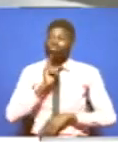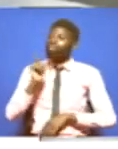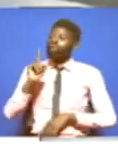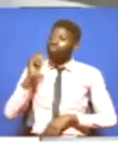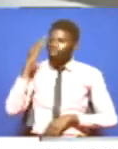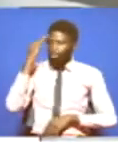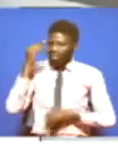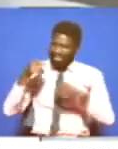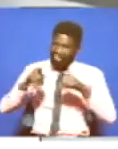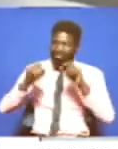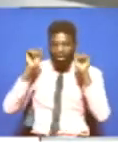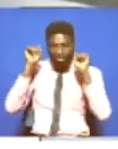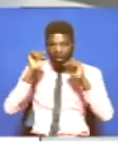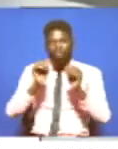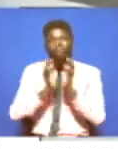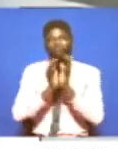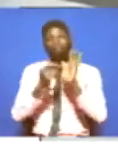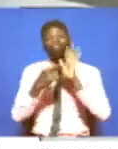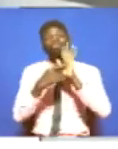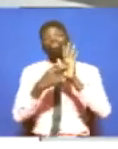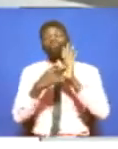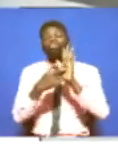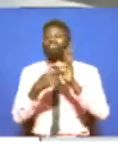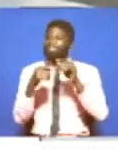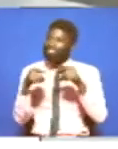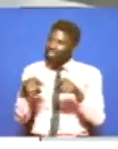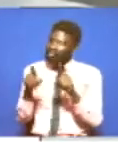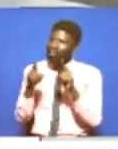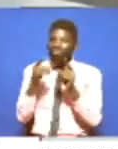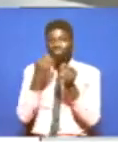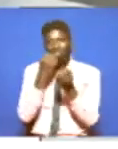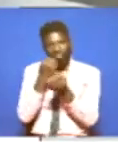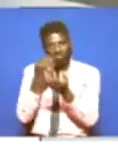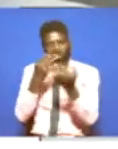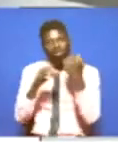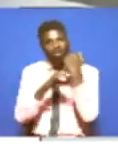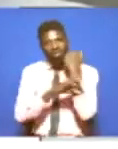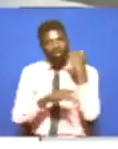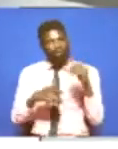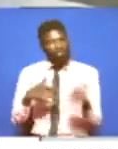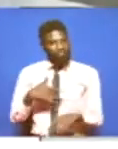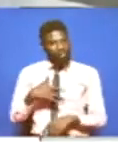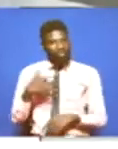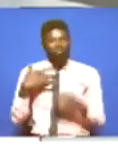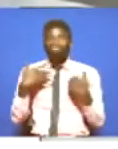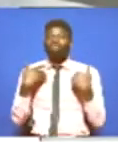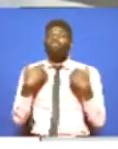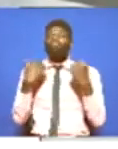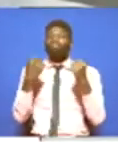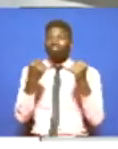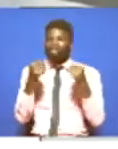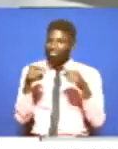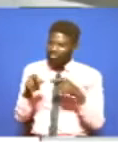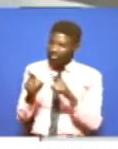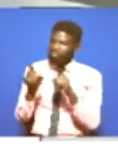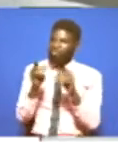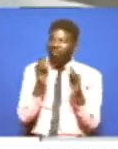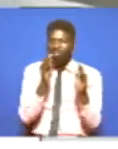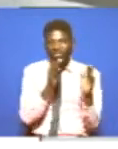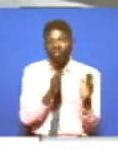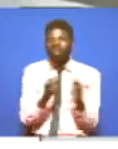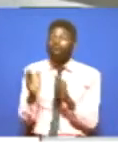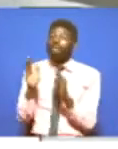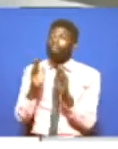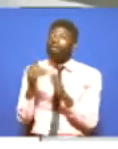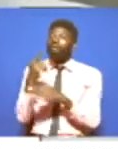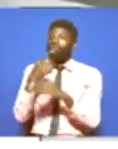him out to give the country confidence. And that is when they organized that they would bring